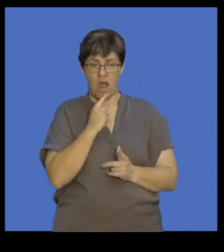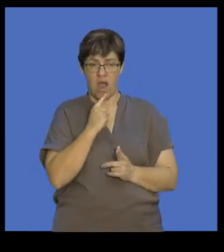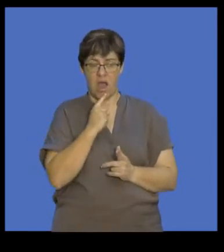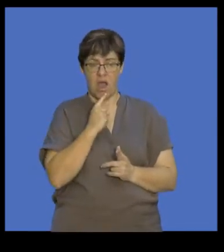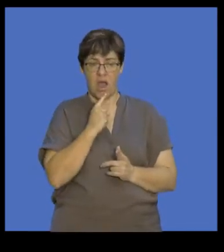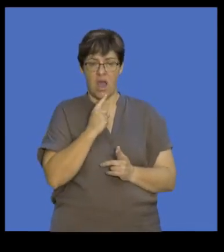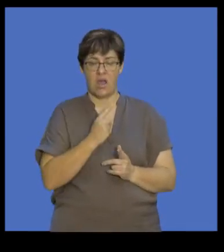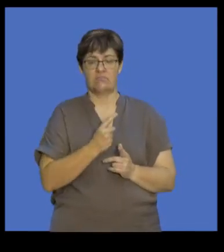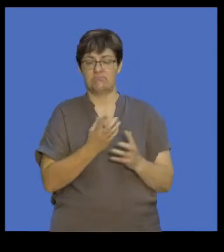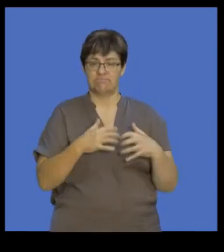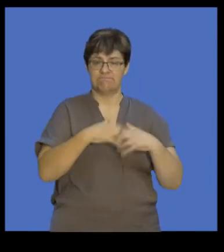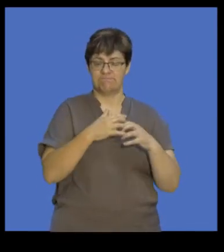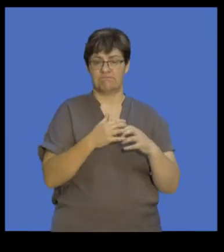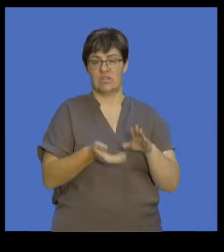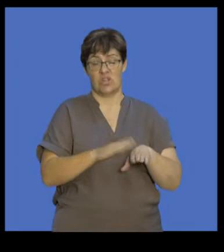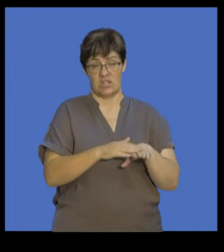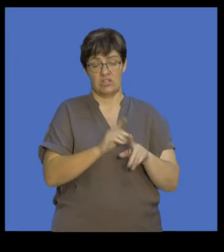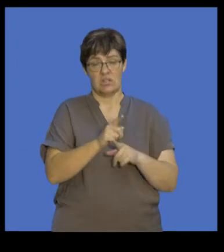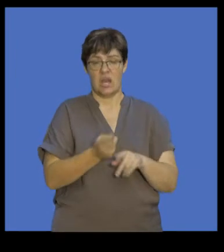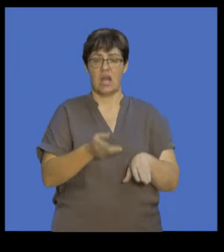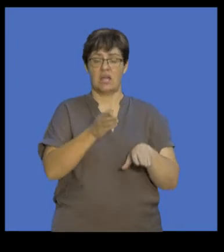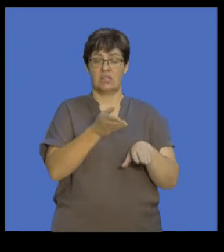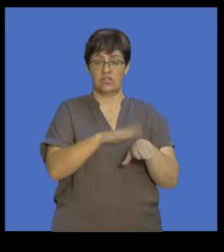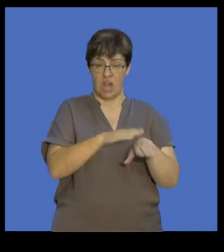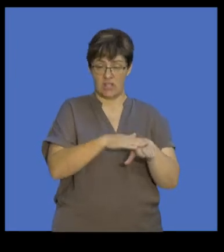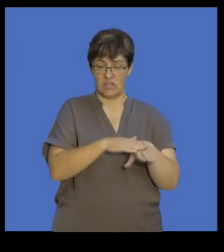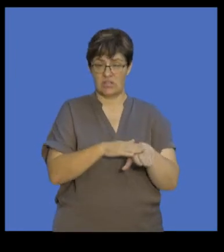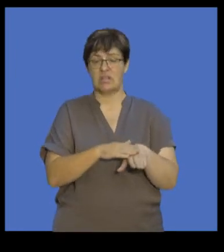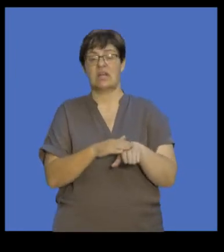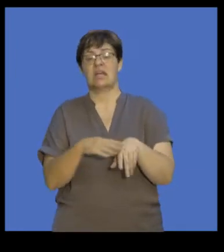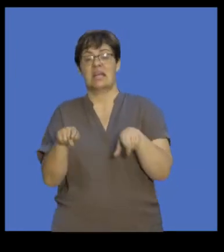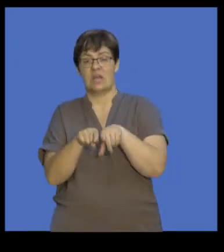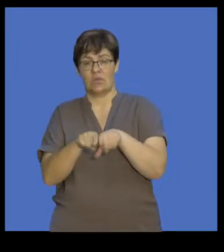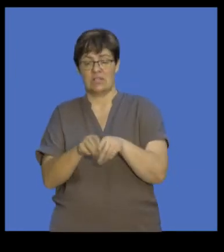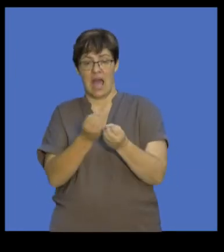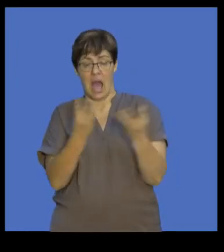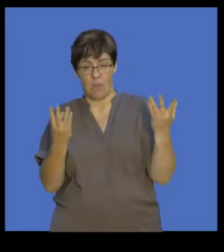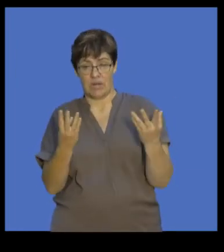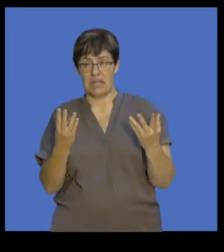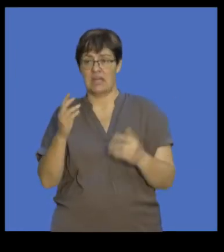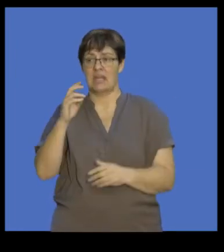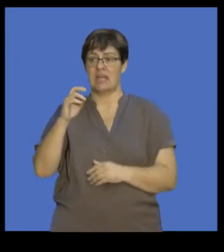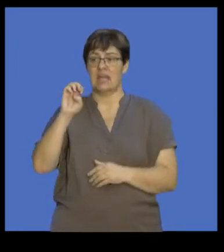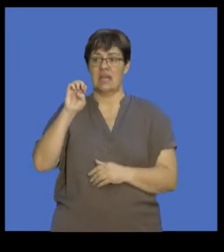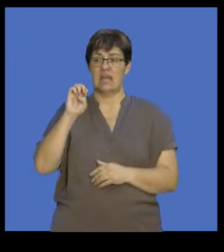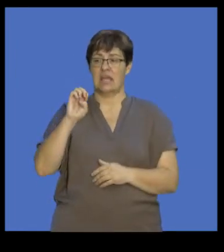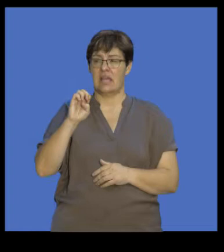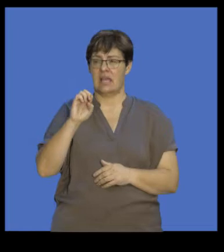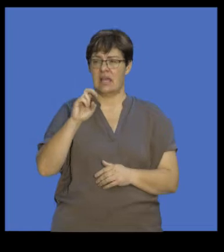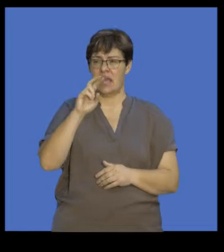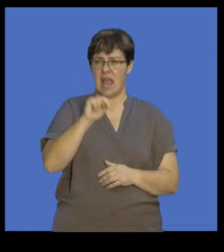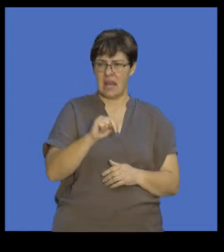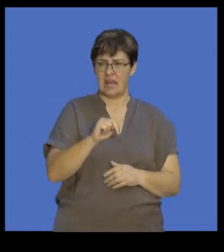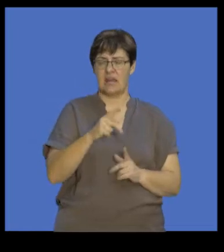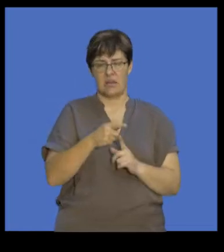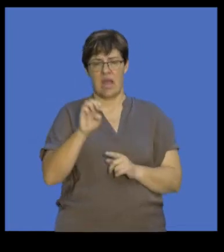from quantization of charge that charge is equals to the number of electrons multiplied by